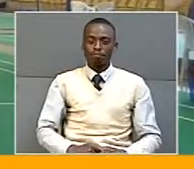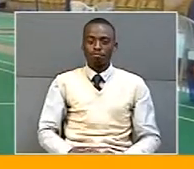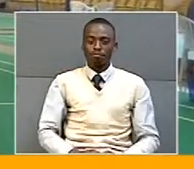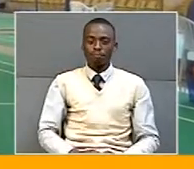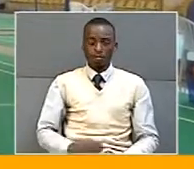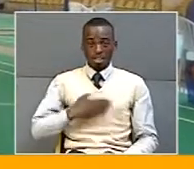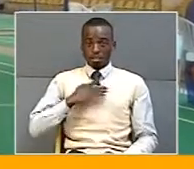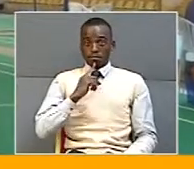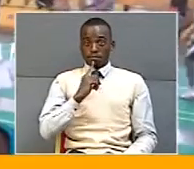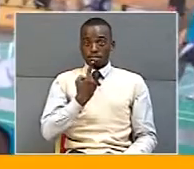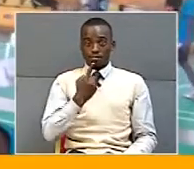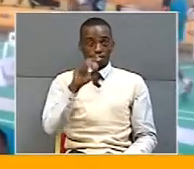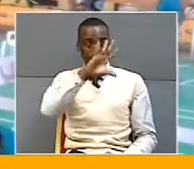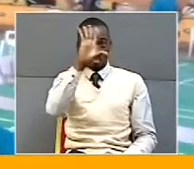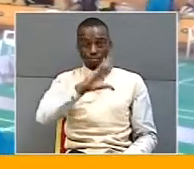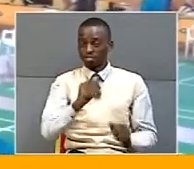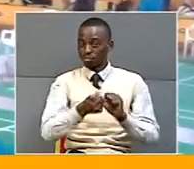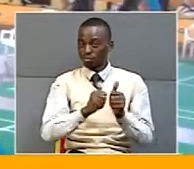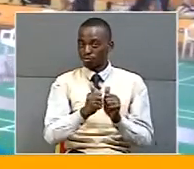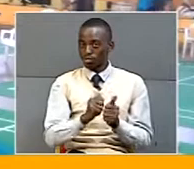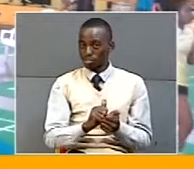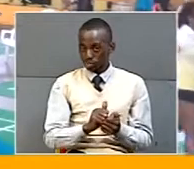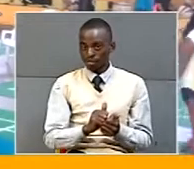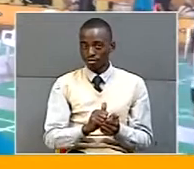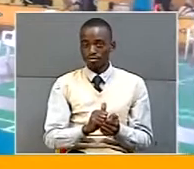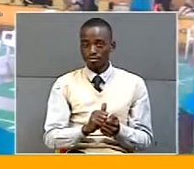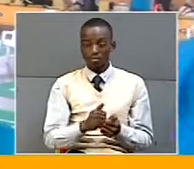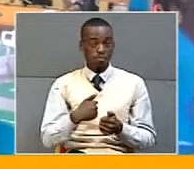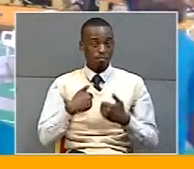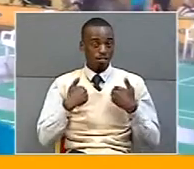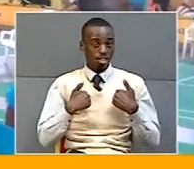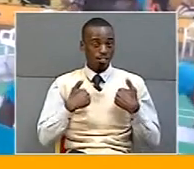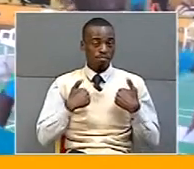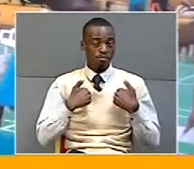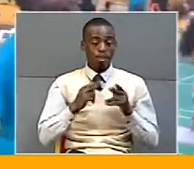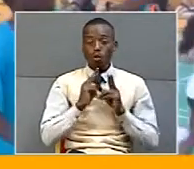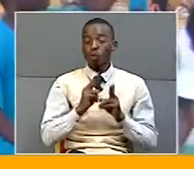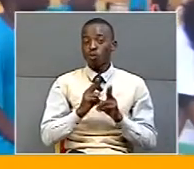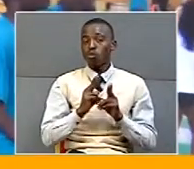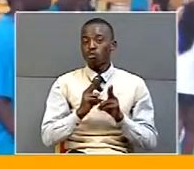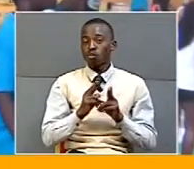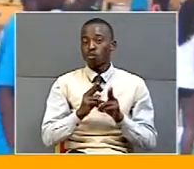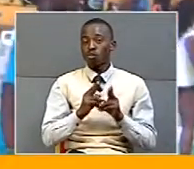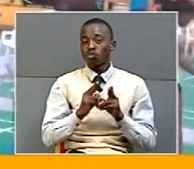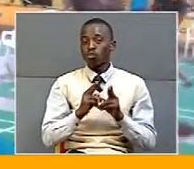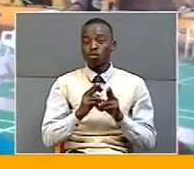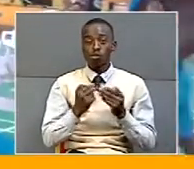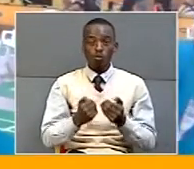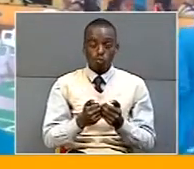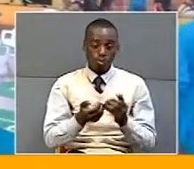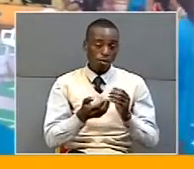This is my first All-Africa tournament to play in Uganda, and I've been training so hard from Sharingo in Zambia and